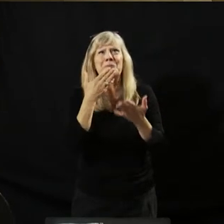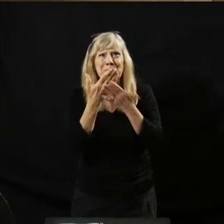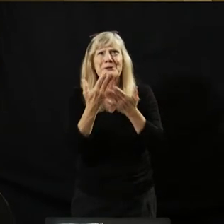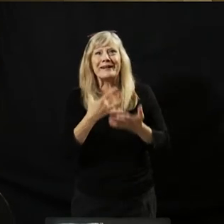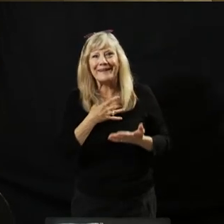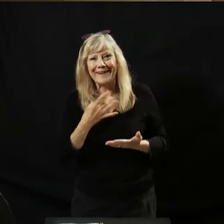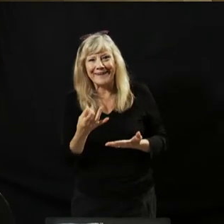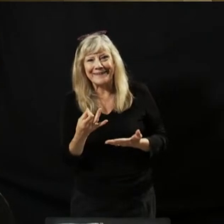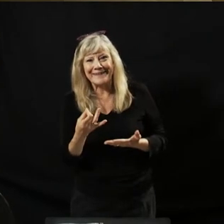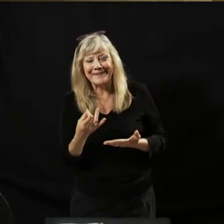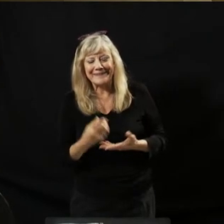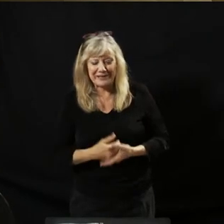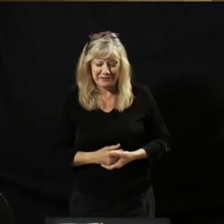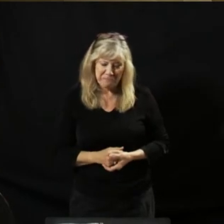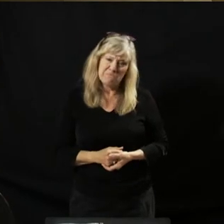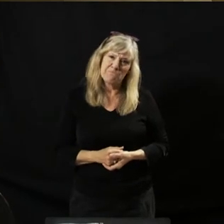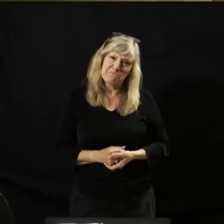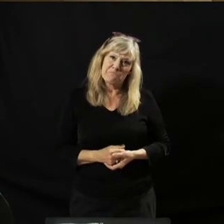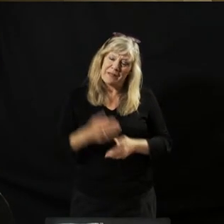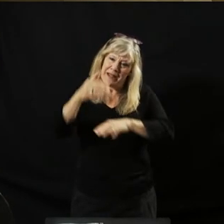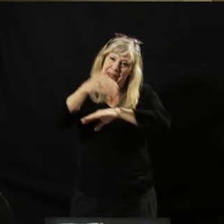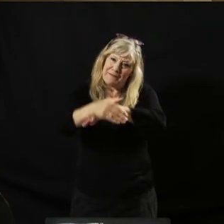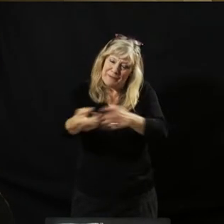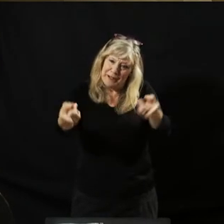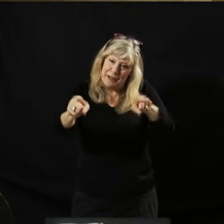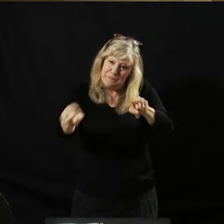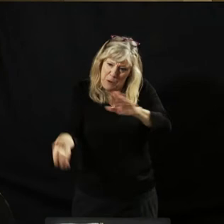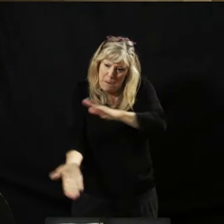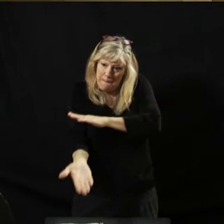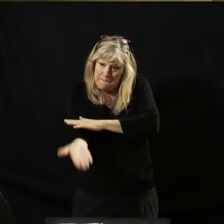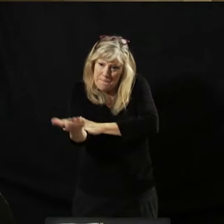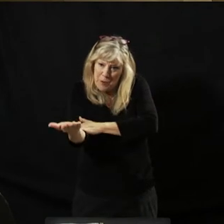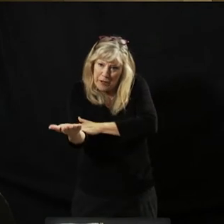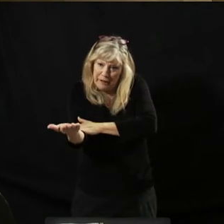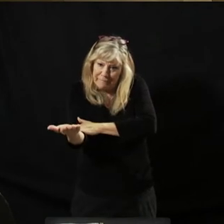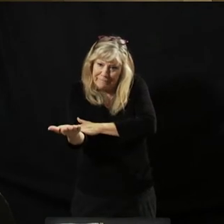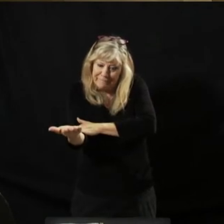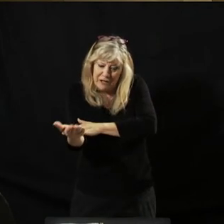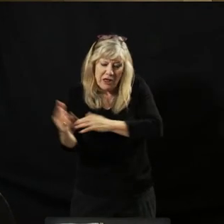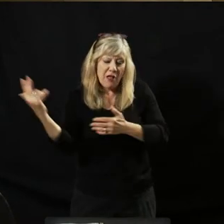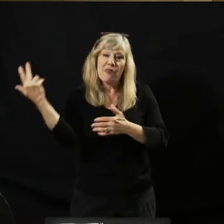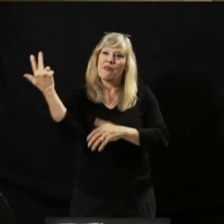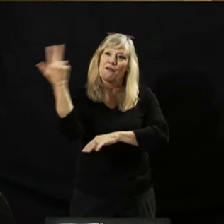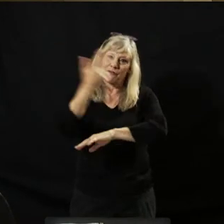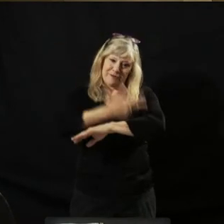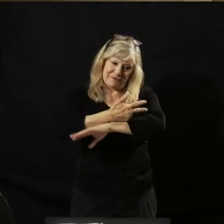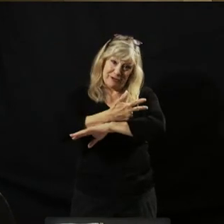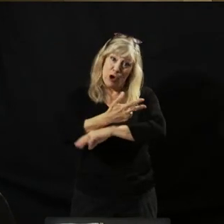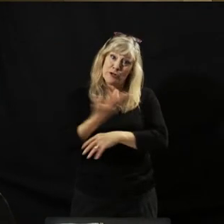it was. Evening came, and morning followed, the third day.